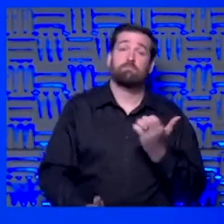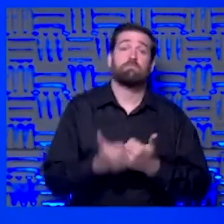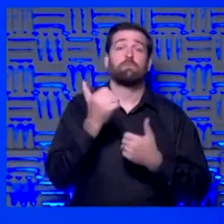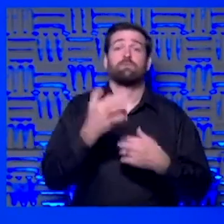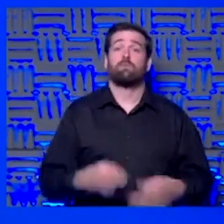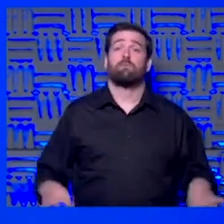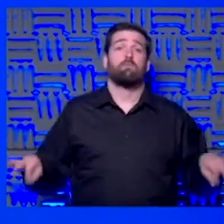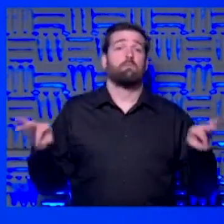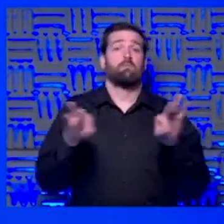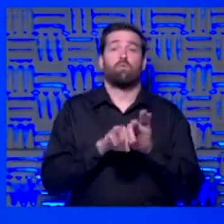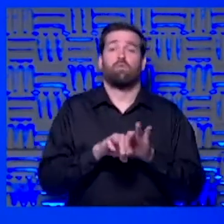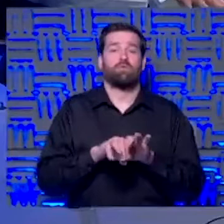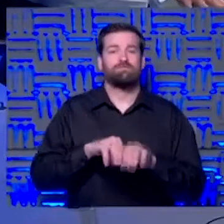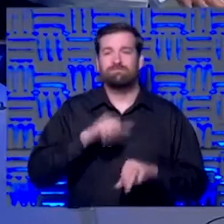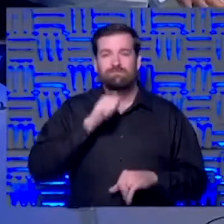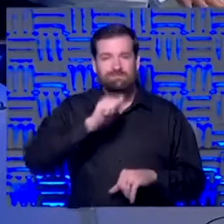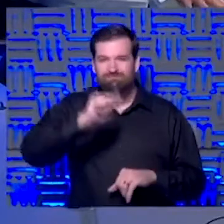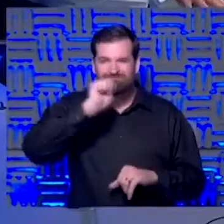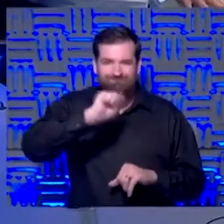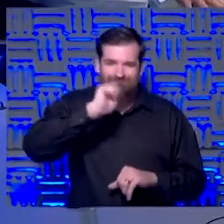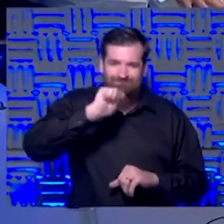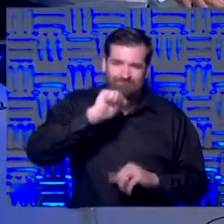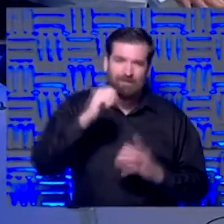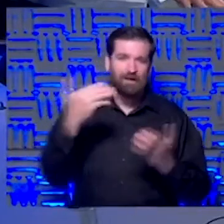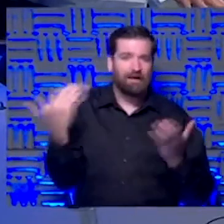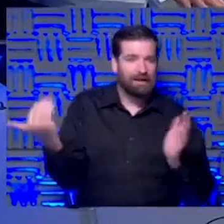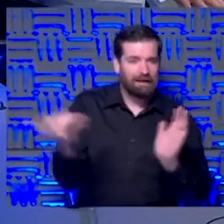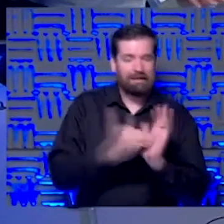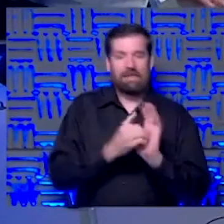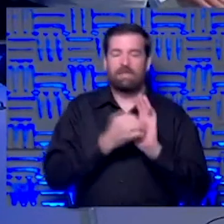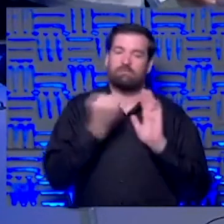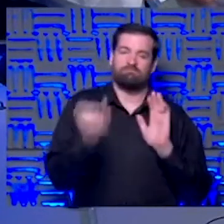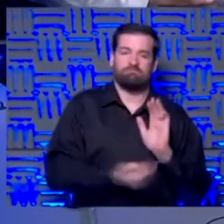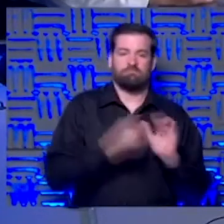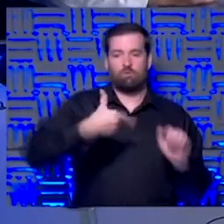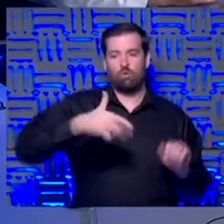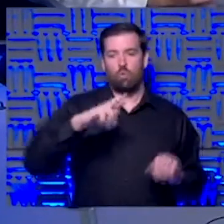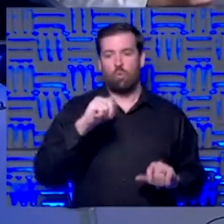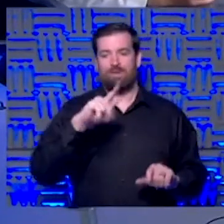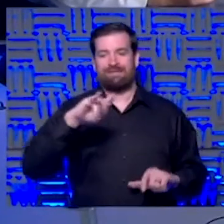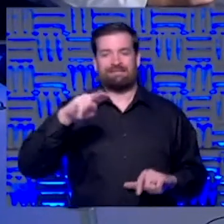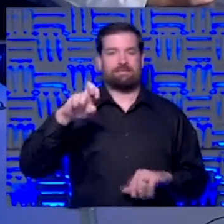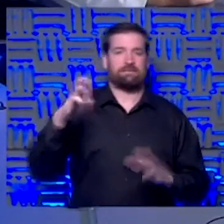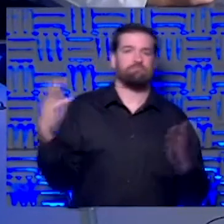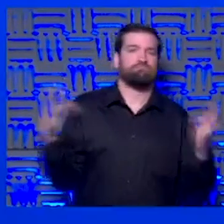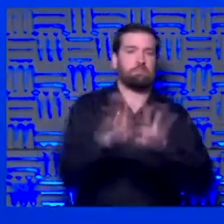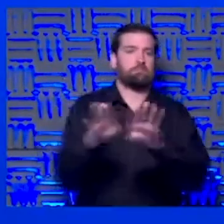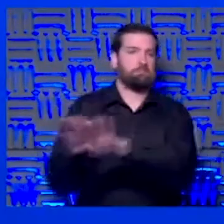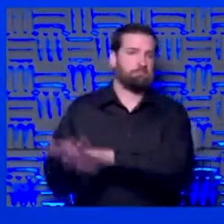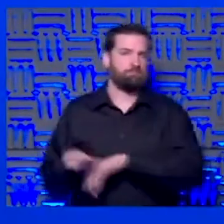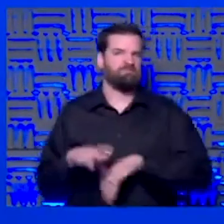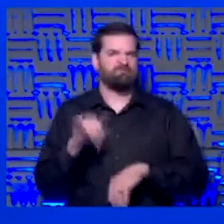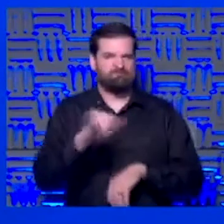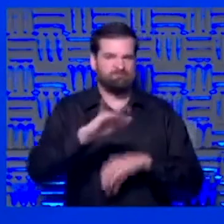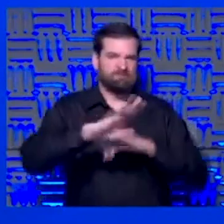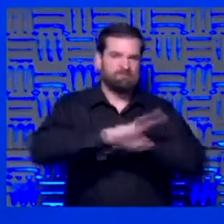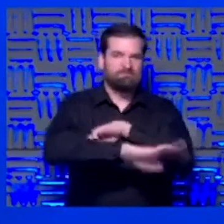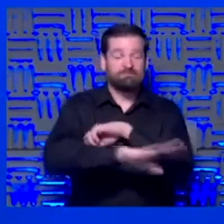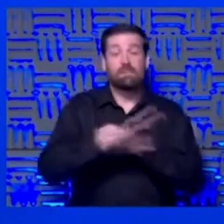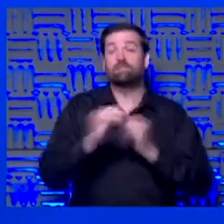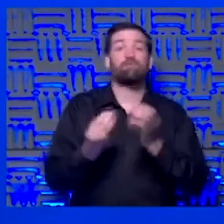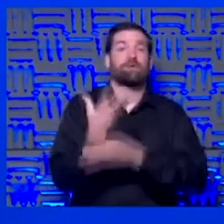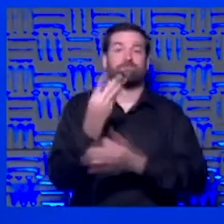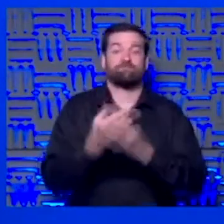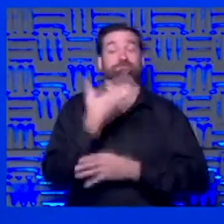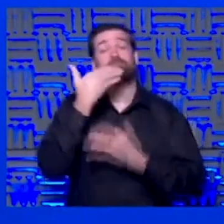of all, not suffer another shutdown or quarantine like we had early in the spring. All right. Well, thank you for everyone for